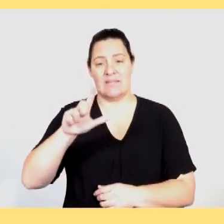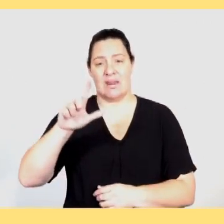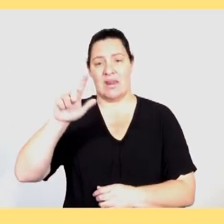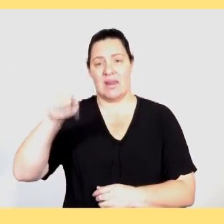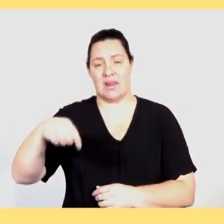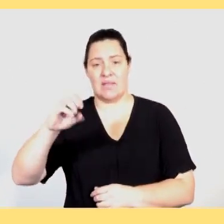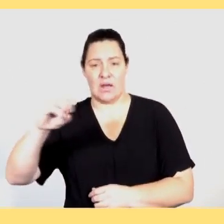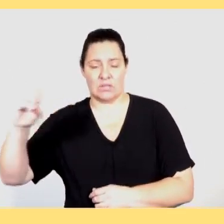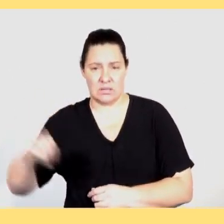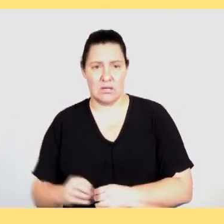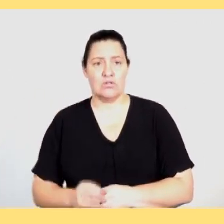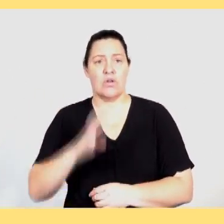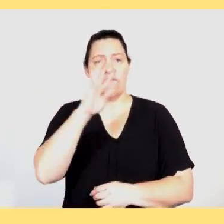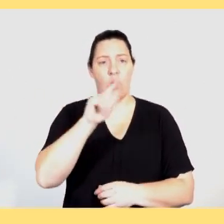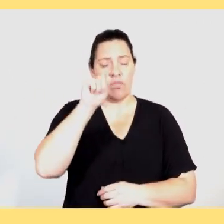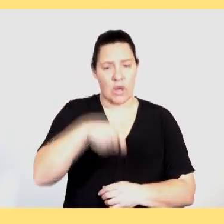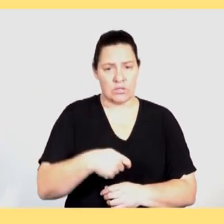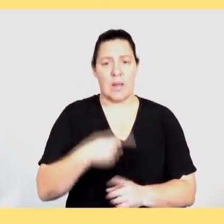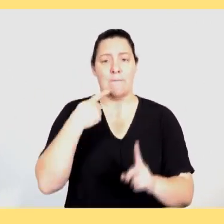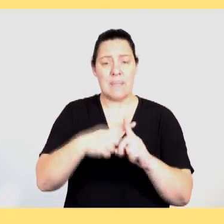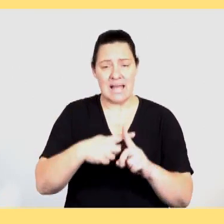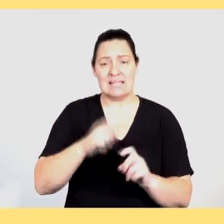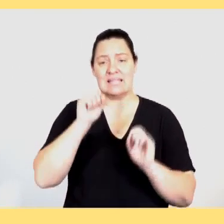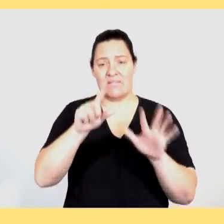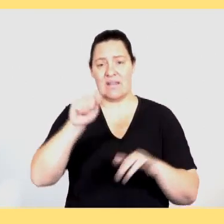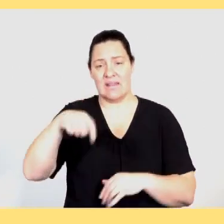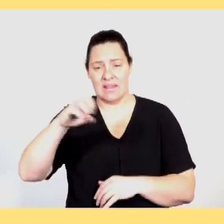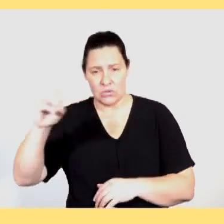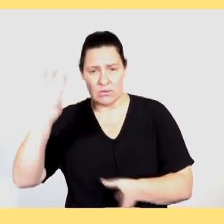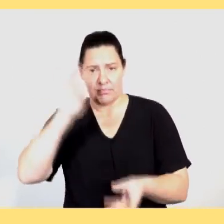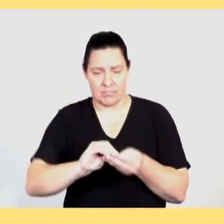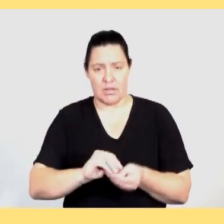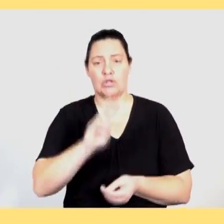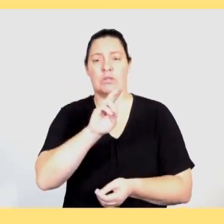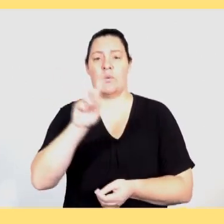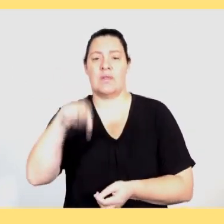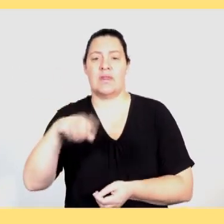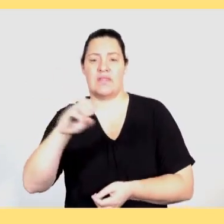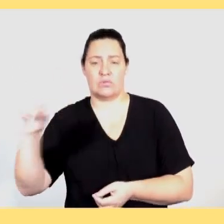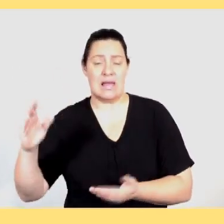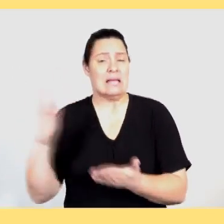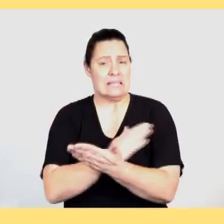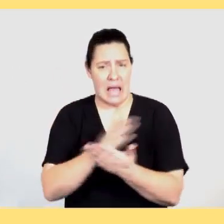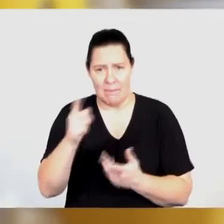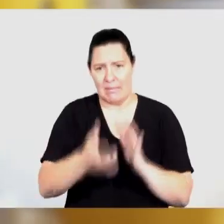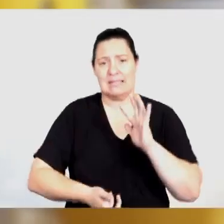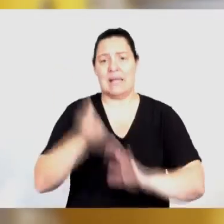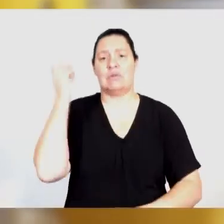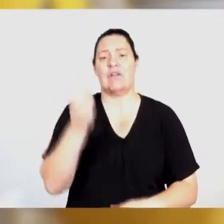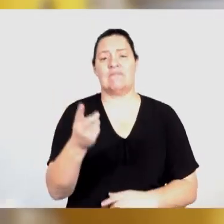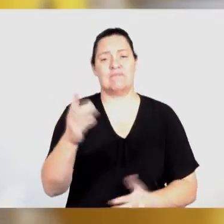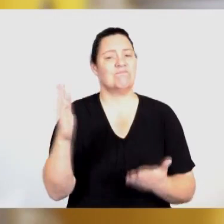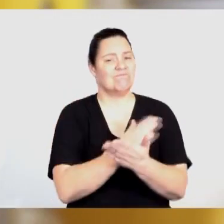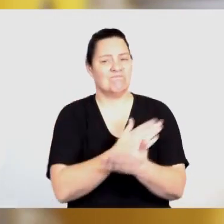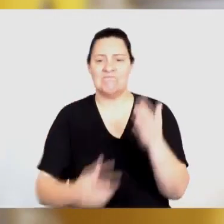you say 4,000 plus your 17, that is how you get your 21. Then some of the goods were damaged. Therefore,